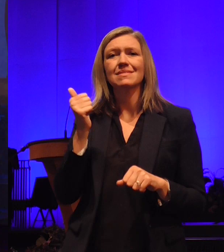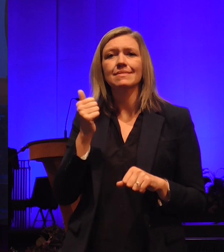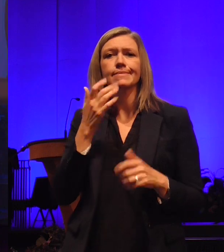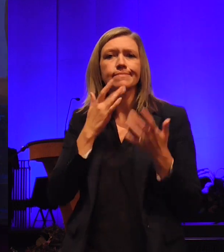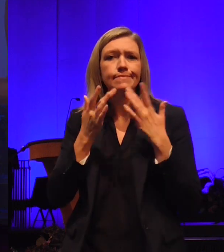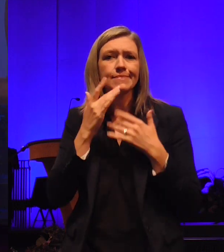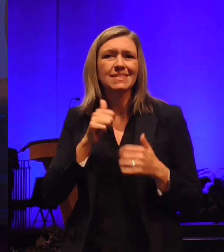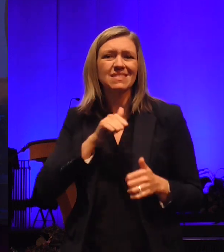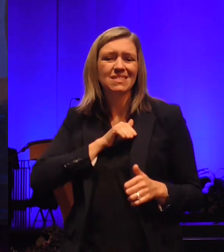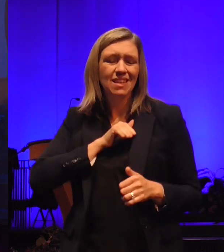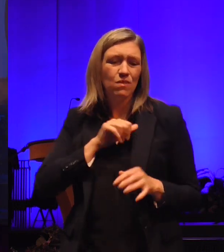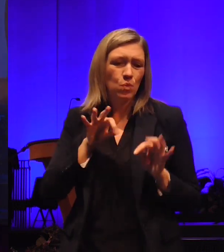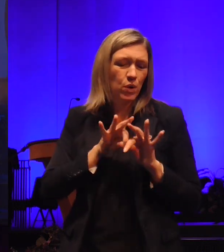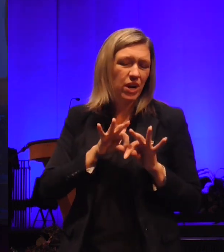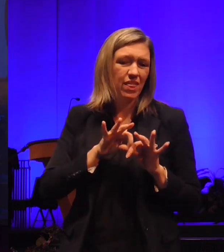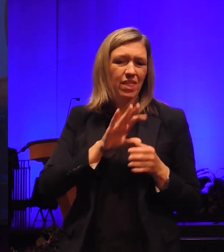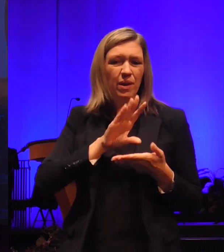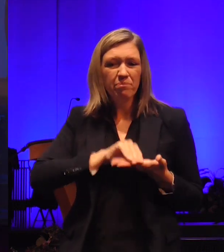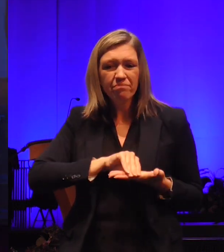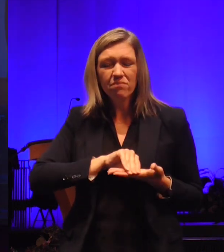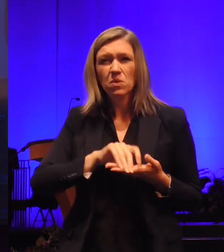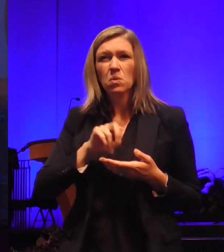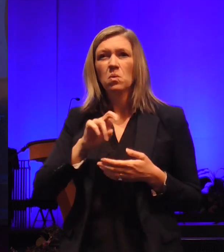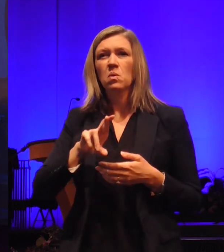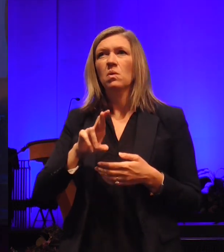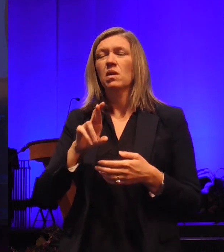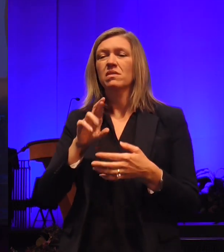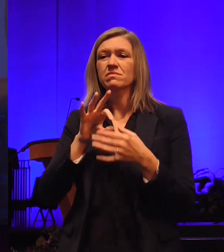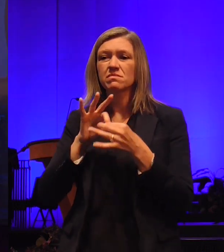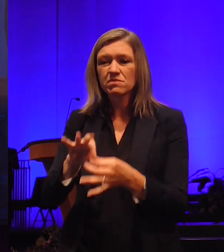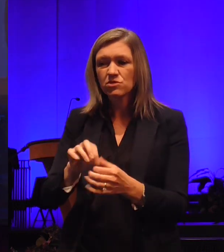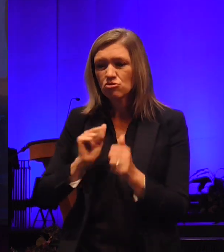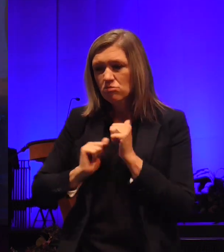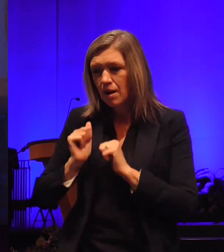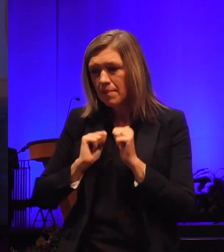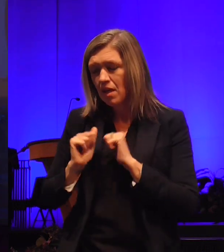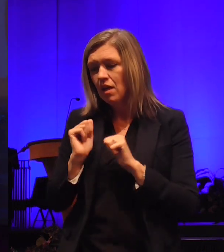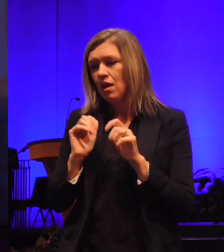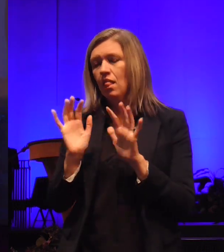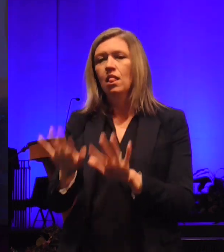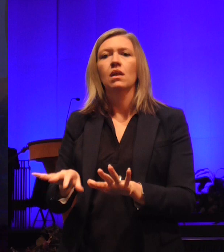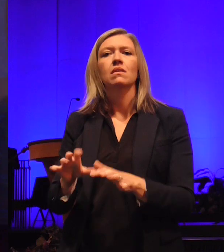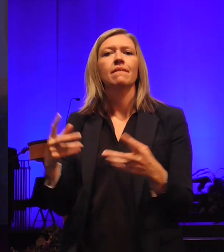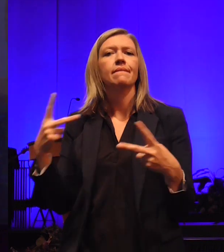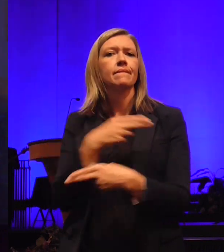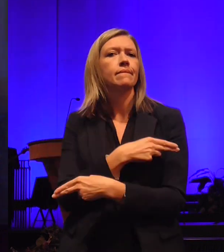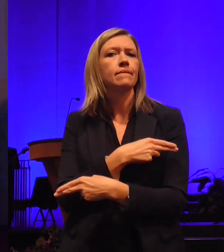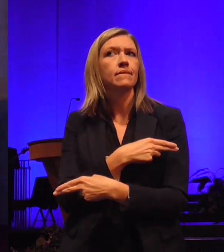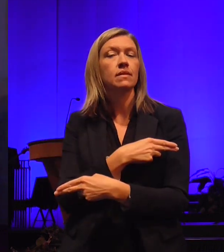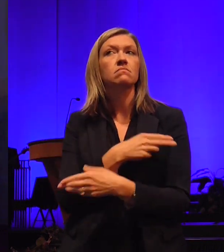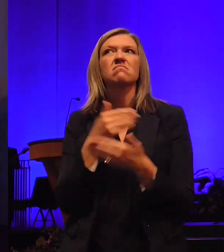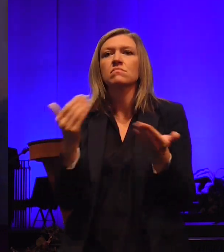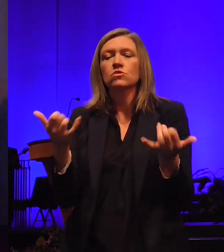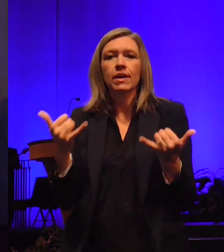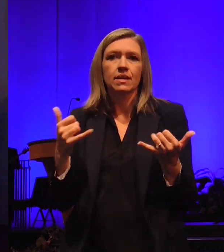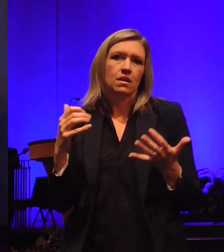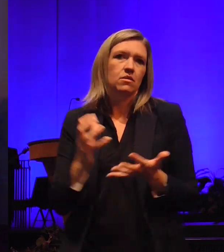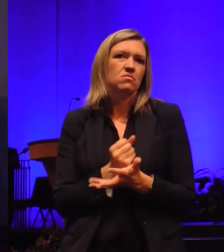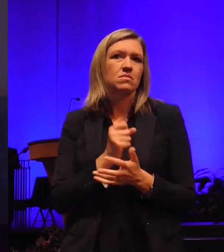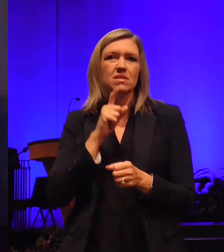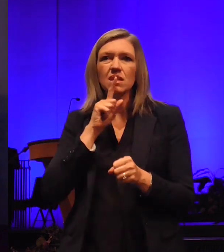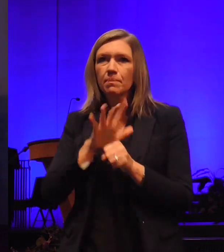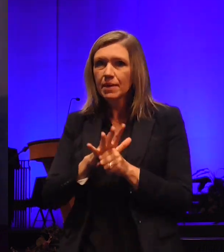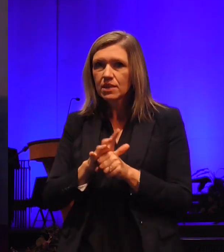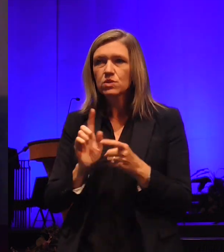self-worth or of attachment to dramas, have cut ourselves off from? Let us commit this morning